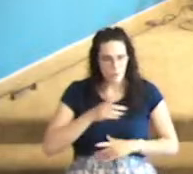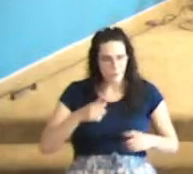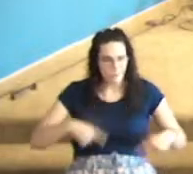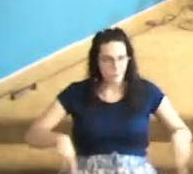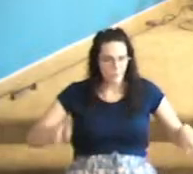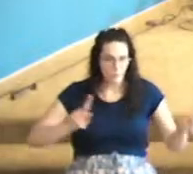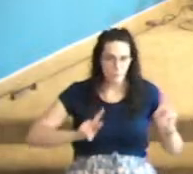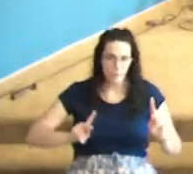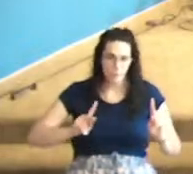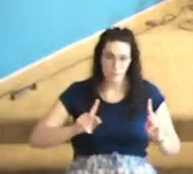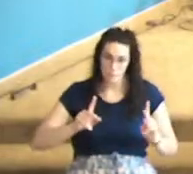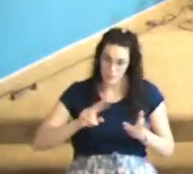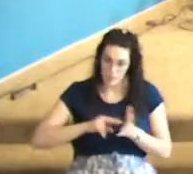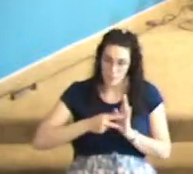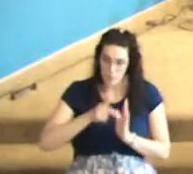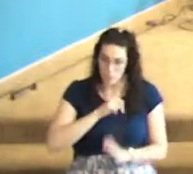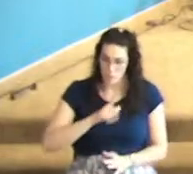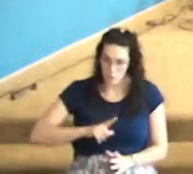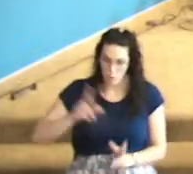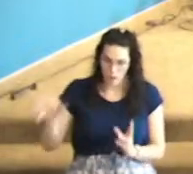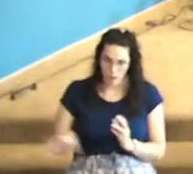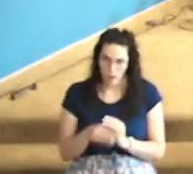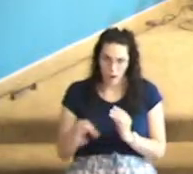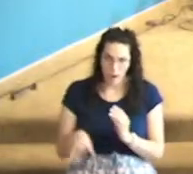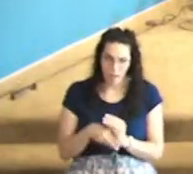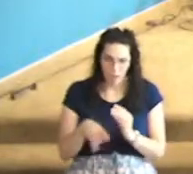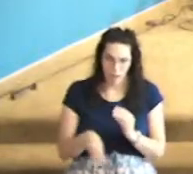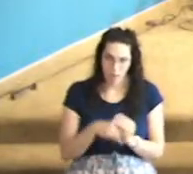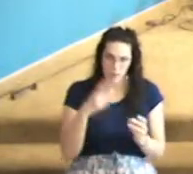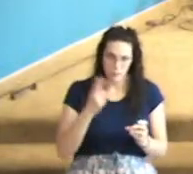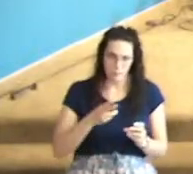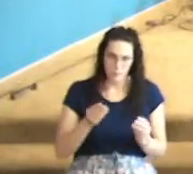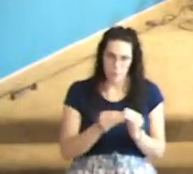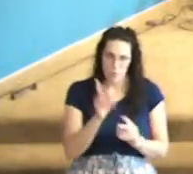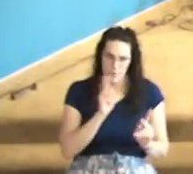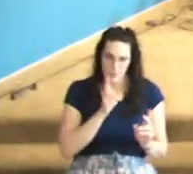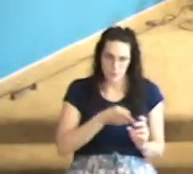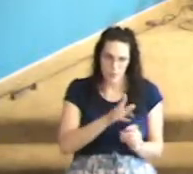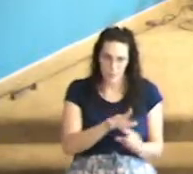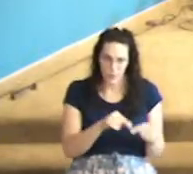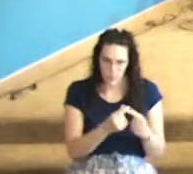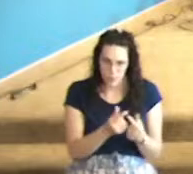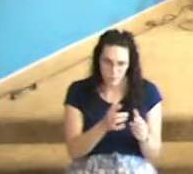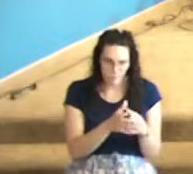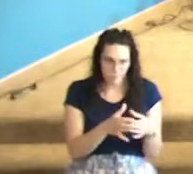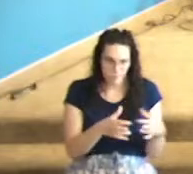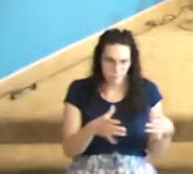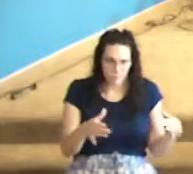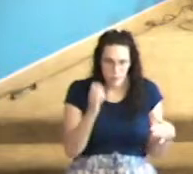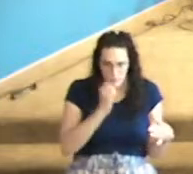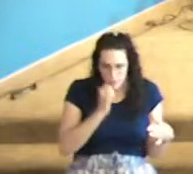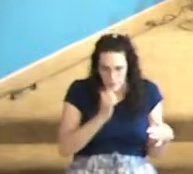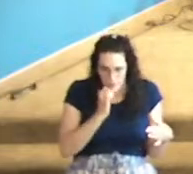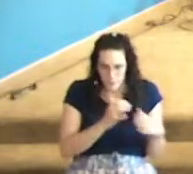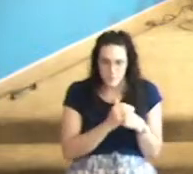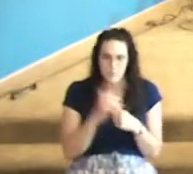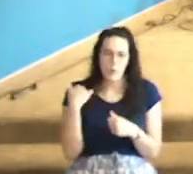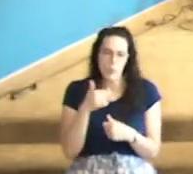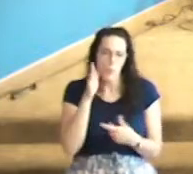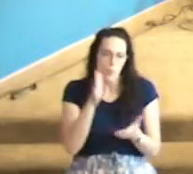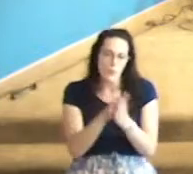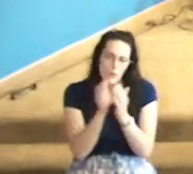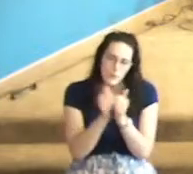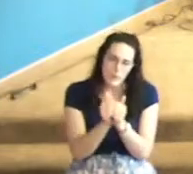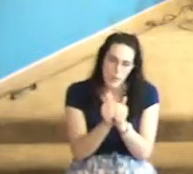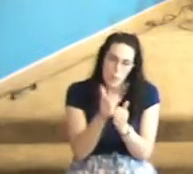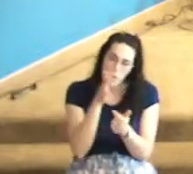that, the Lord added to their number daily those who were being saved." So we are going to pray together and ask our good and faithful Father